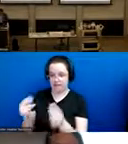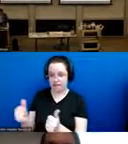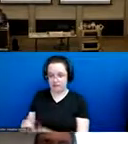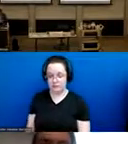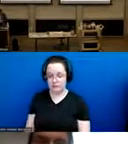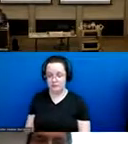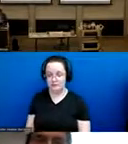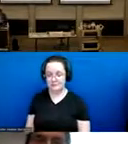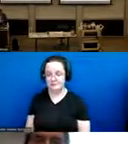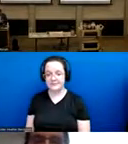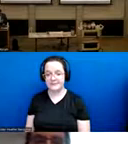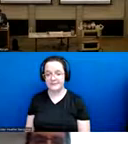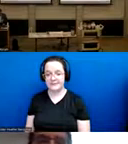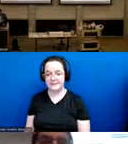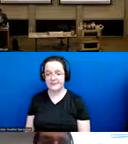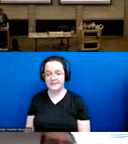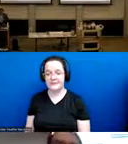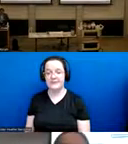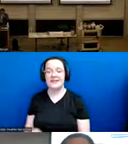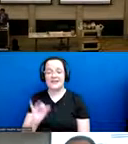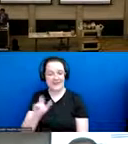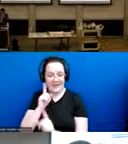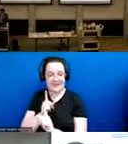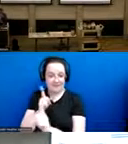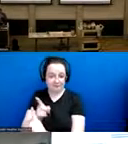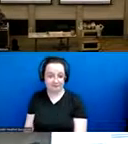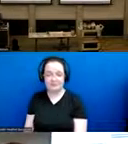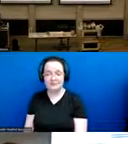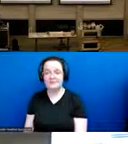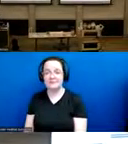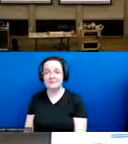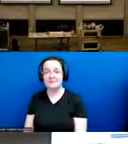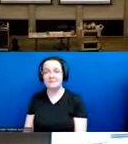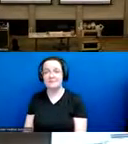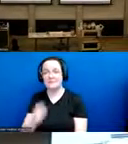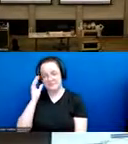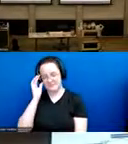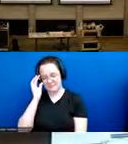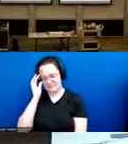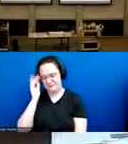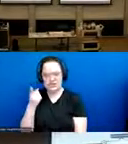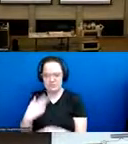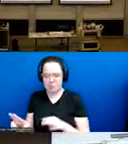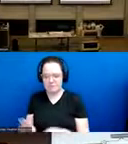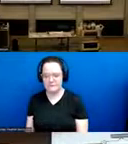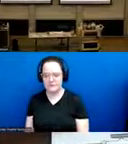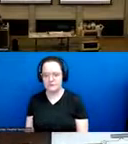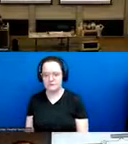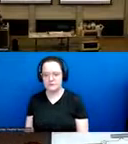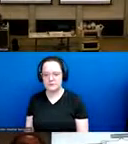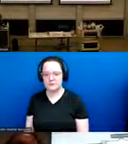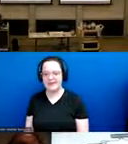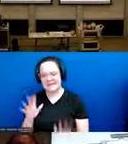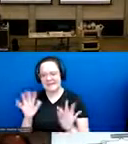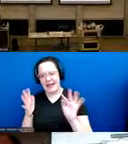thing, and then try to effectively develop that. All right, this is very briefly here, right? This is a very